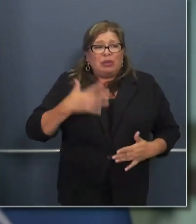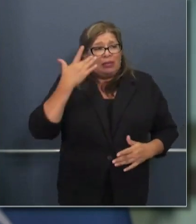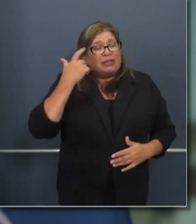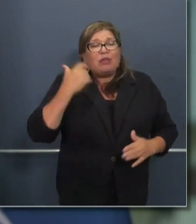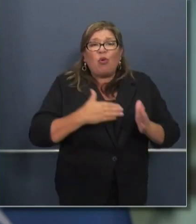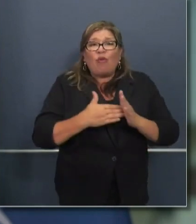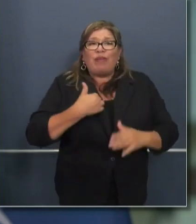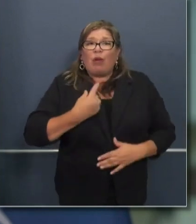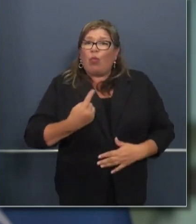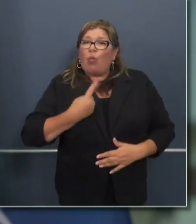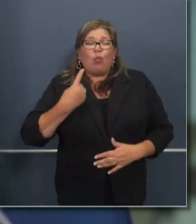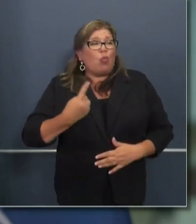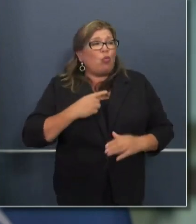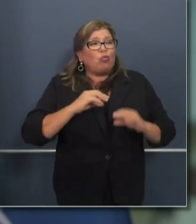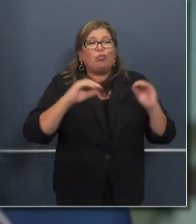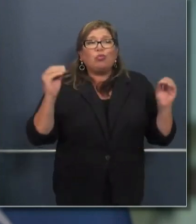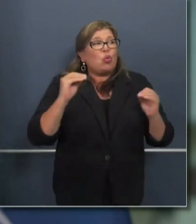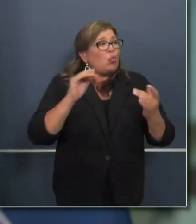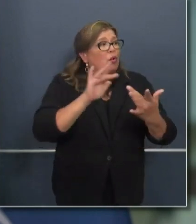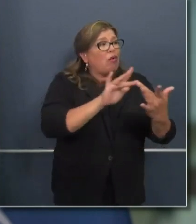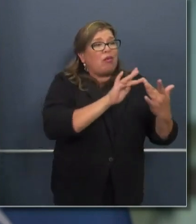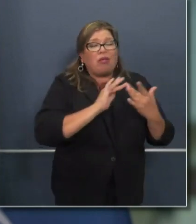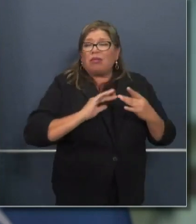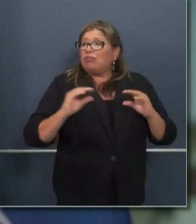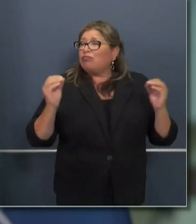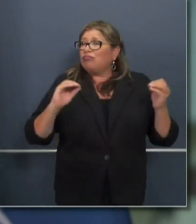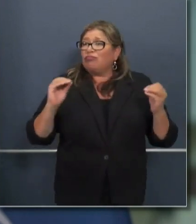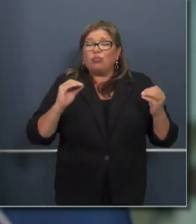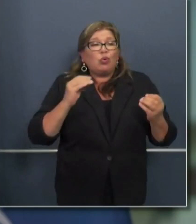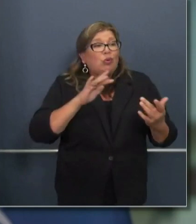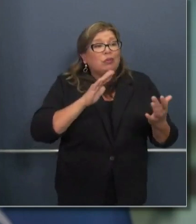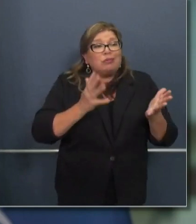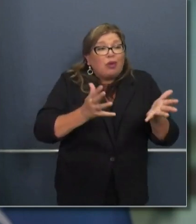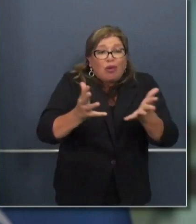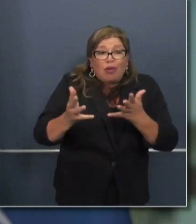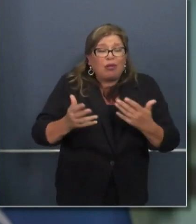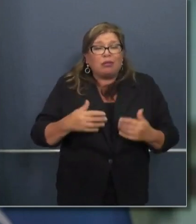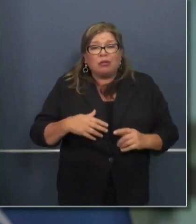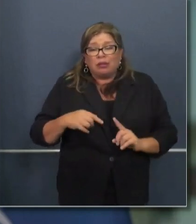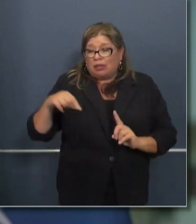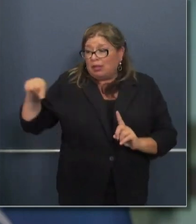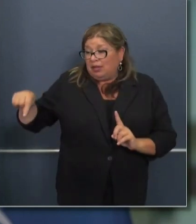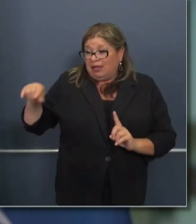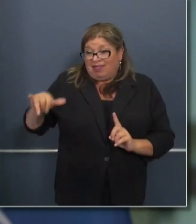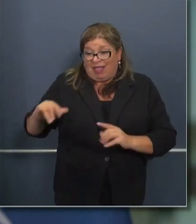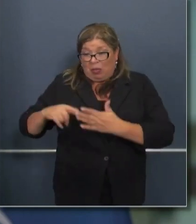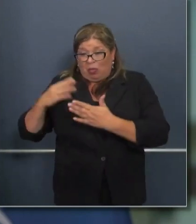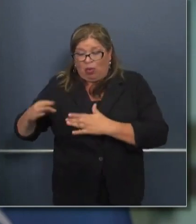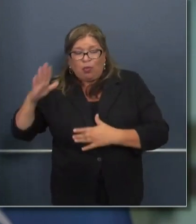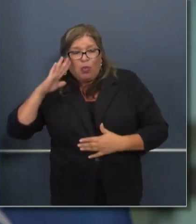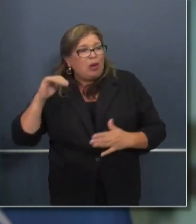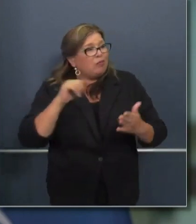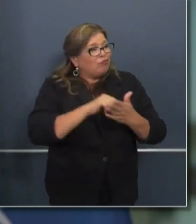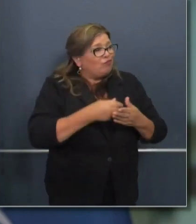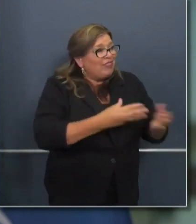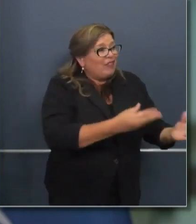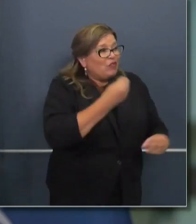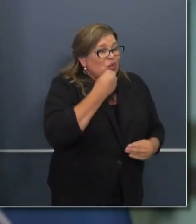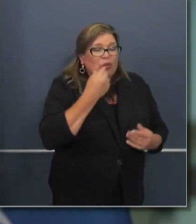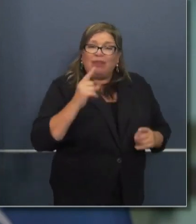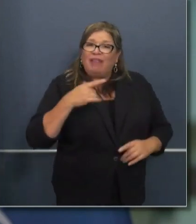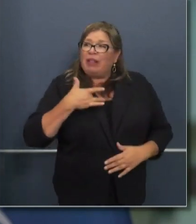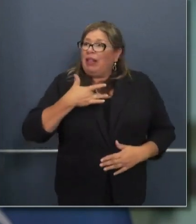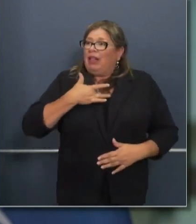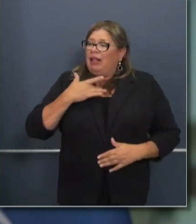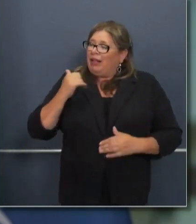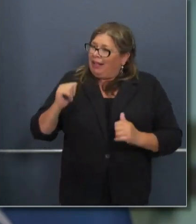may receive on any given day. It's about that phone call saying, how was the food? And was it to your liking? Is there anything more I can do